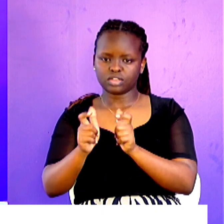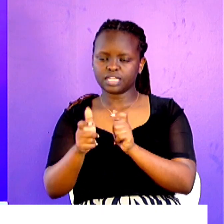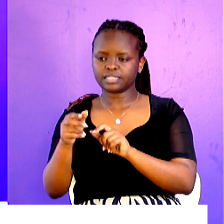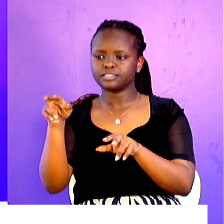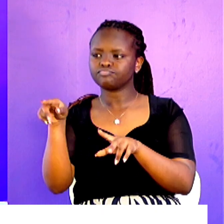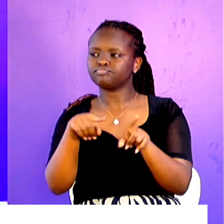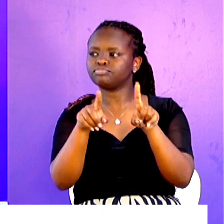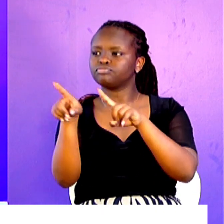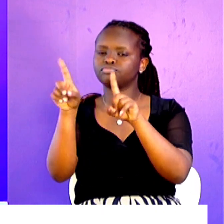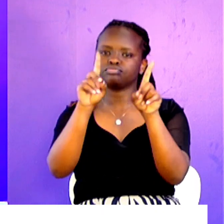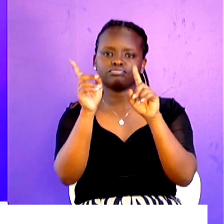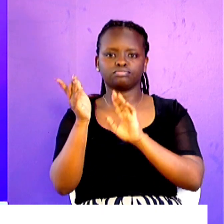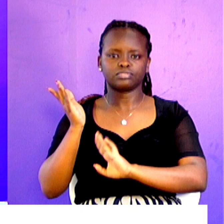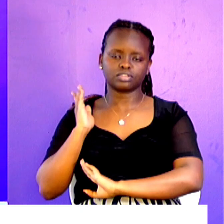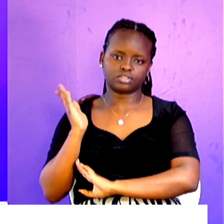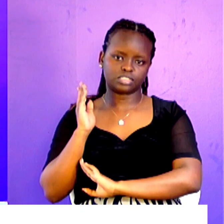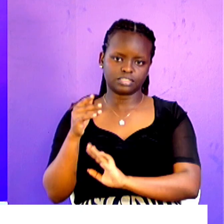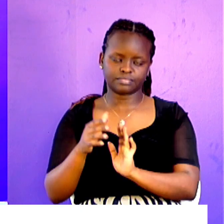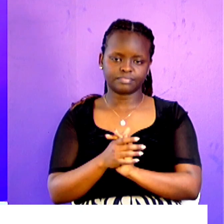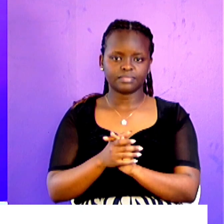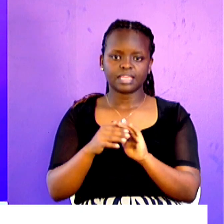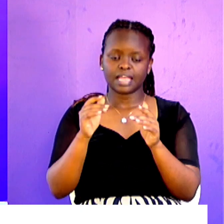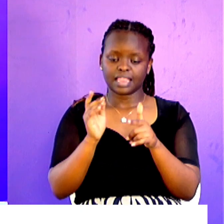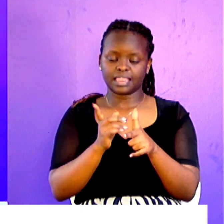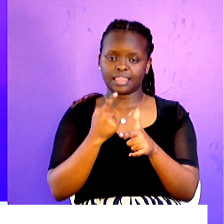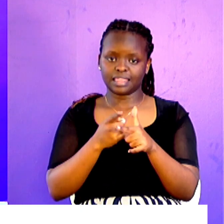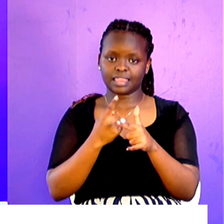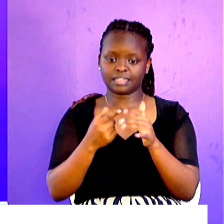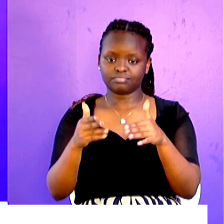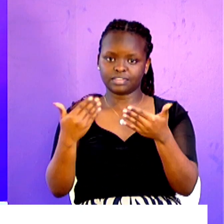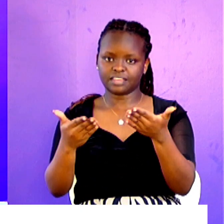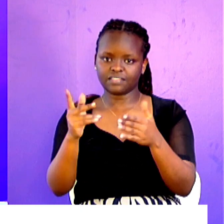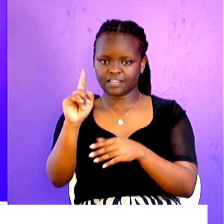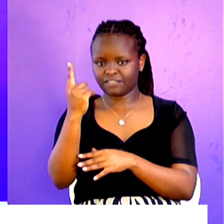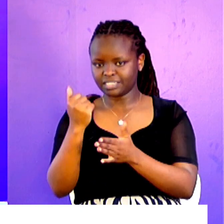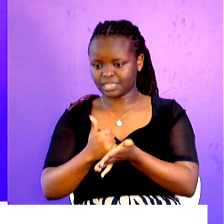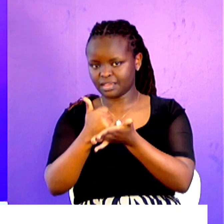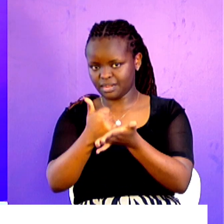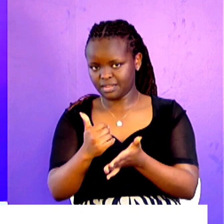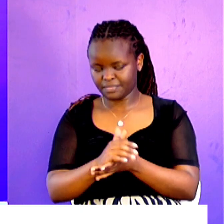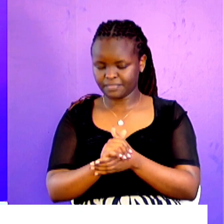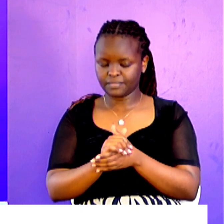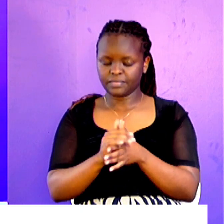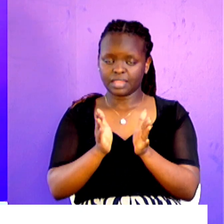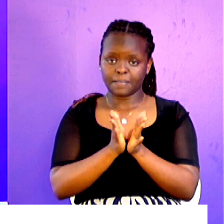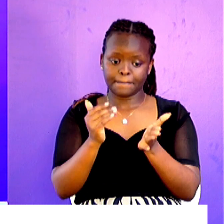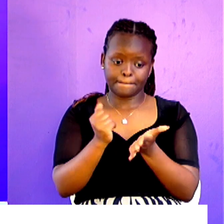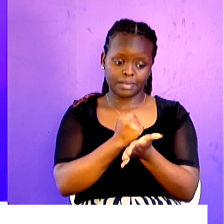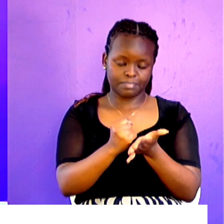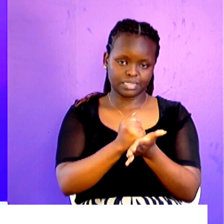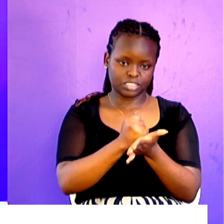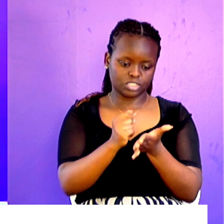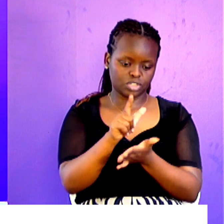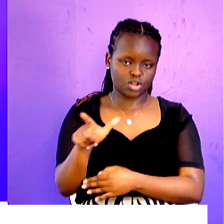managing crowds, and providing first aid. The PSC, in a notice published in local